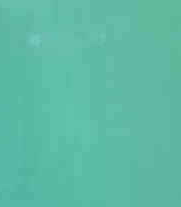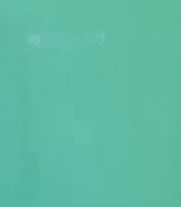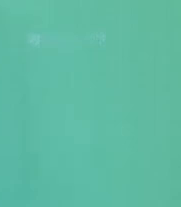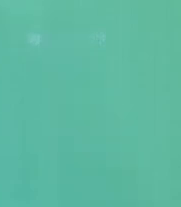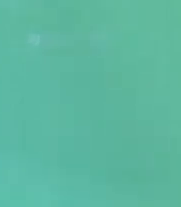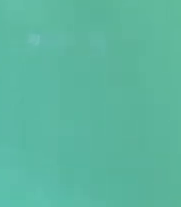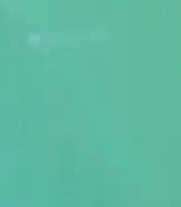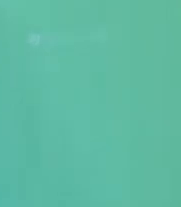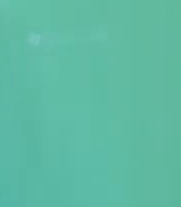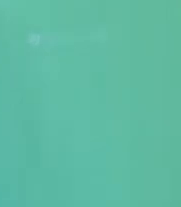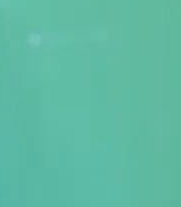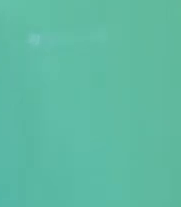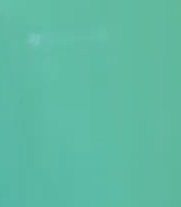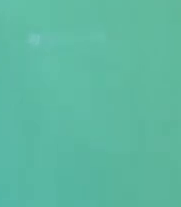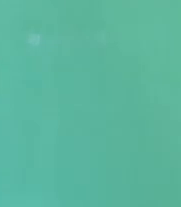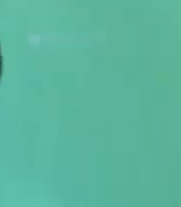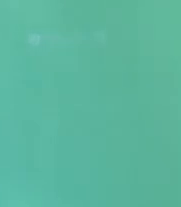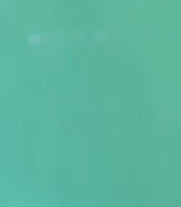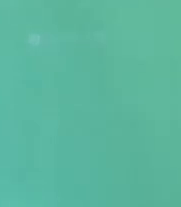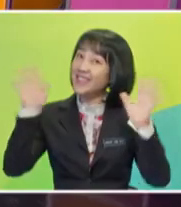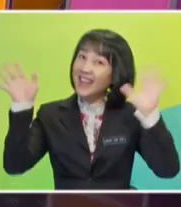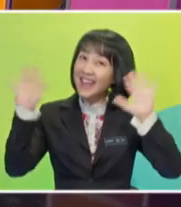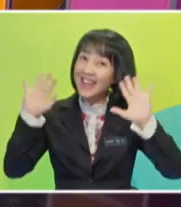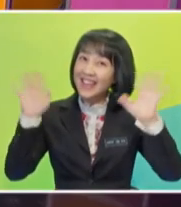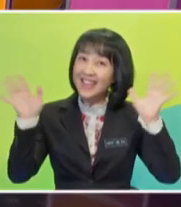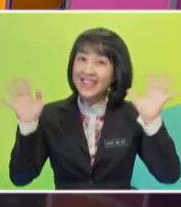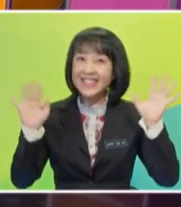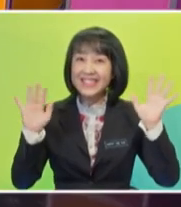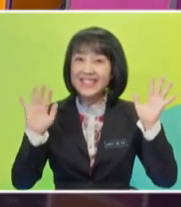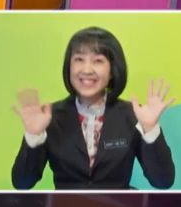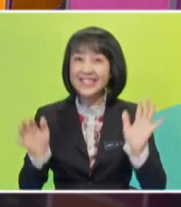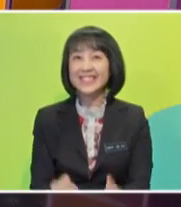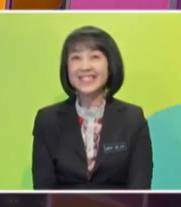interpreter, and that is none other than Teacher Cathy. Hi, Teacher Cathy.